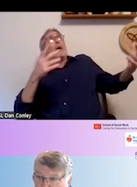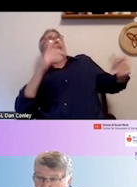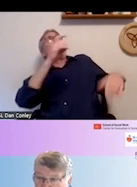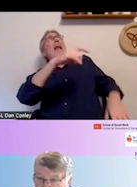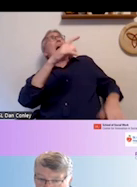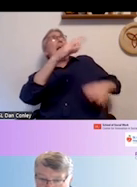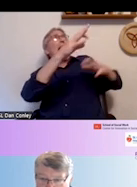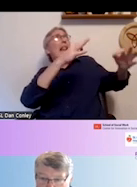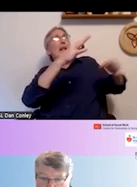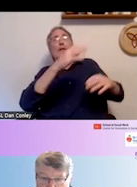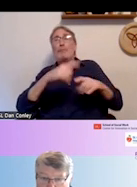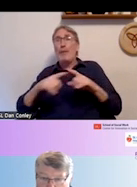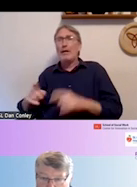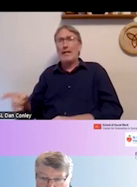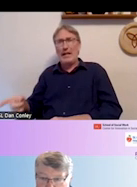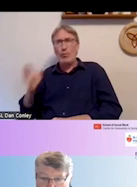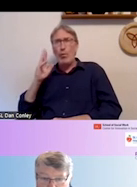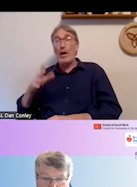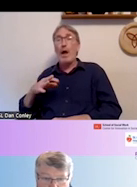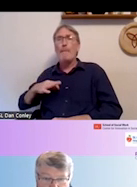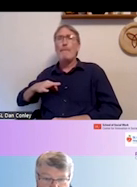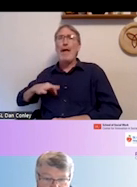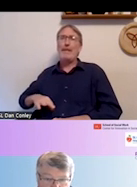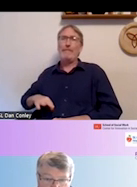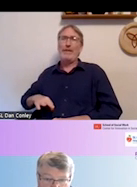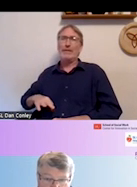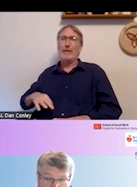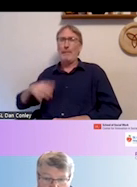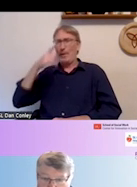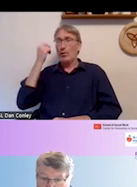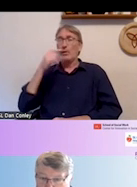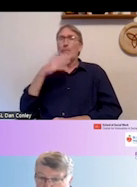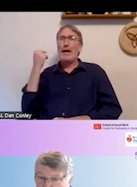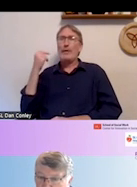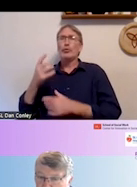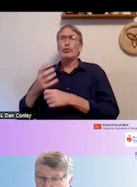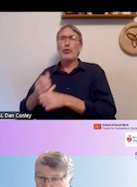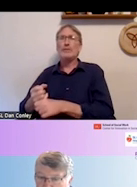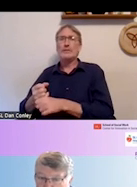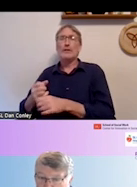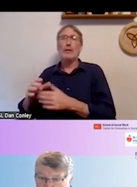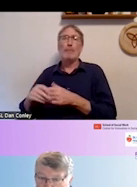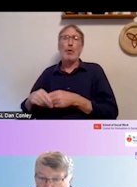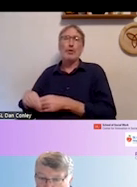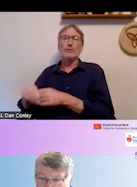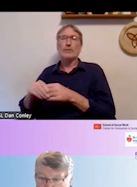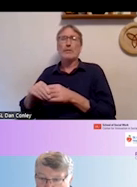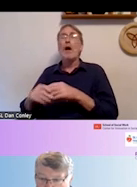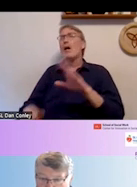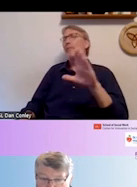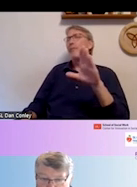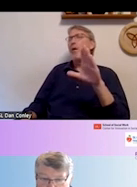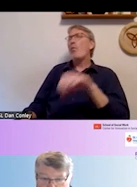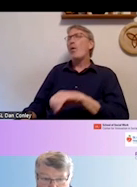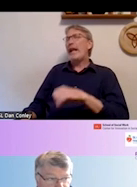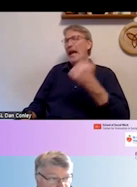certainly will benefit from that development of trust and partnership? And what other steps can